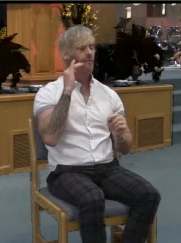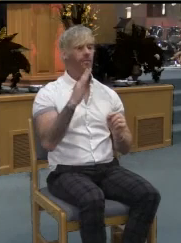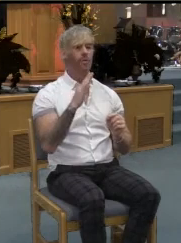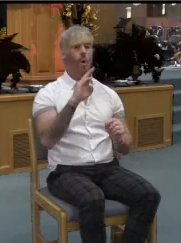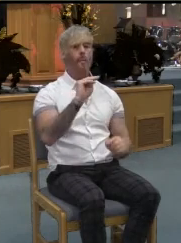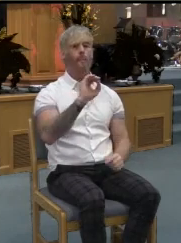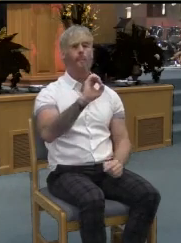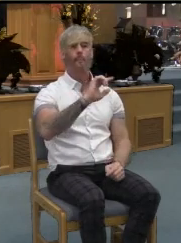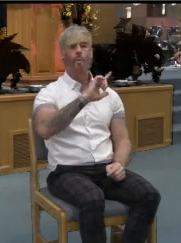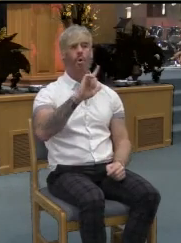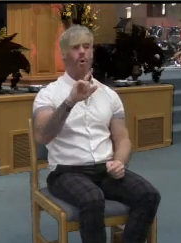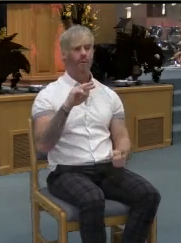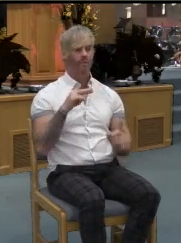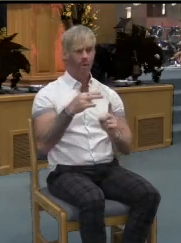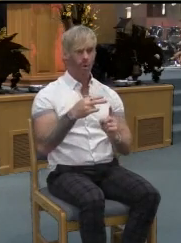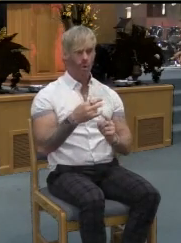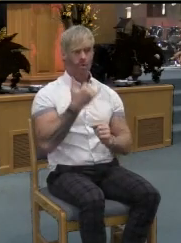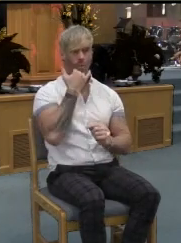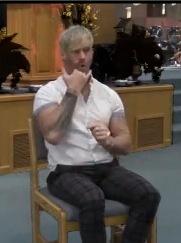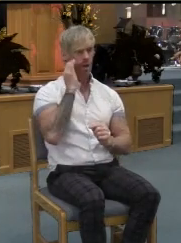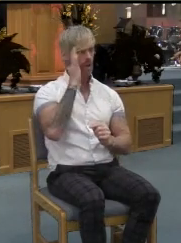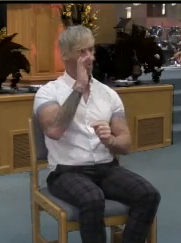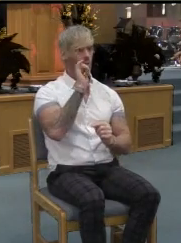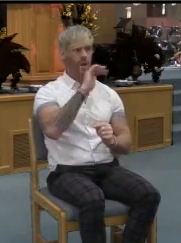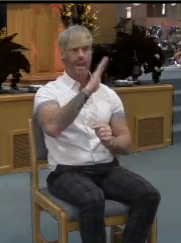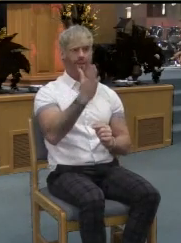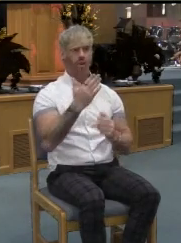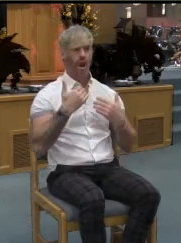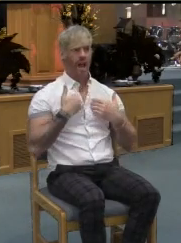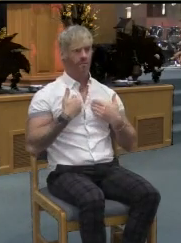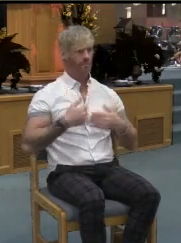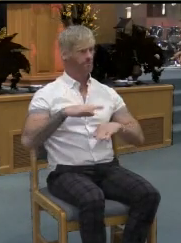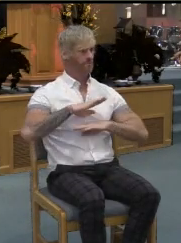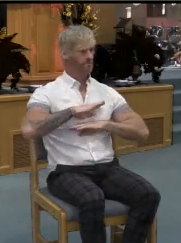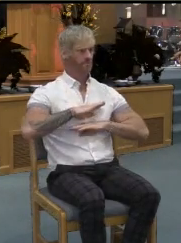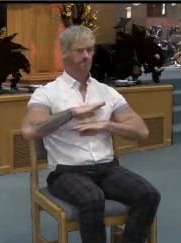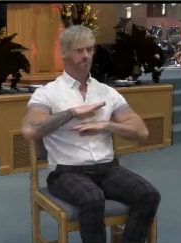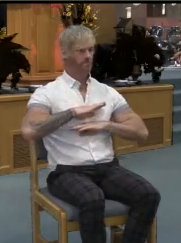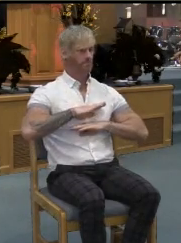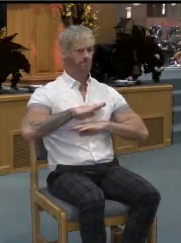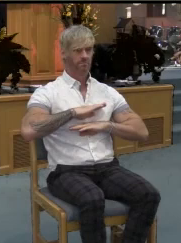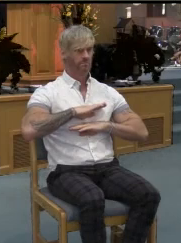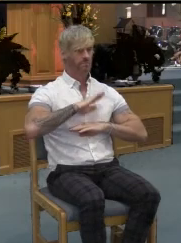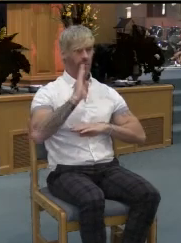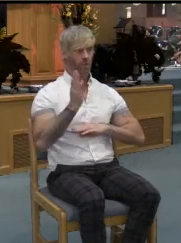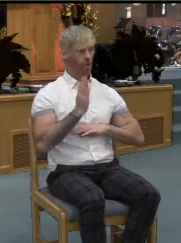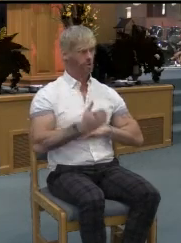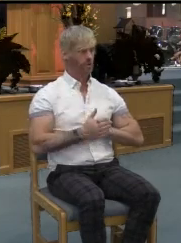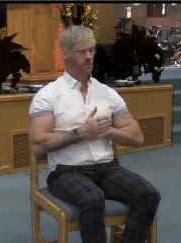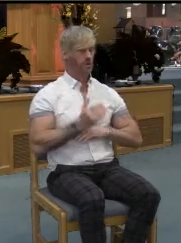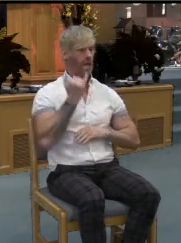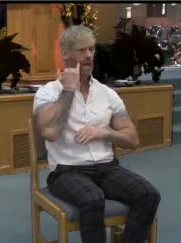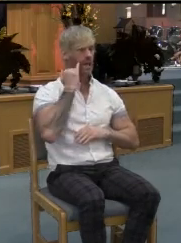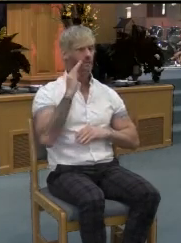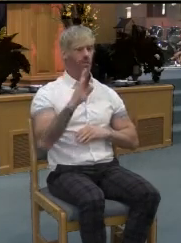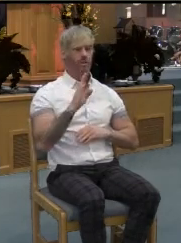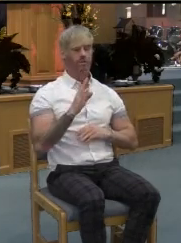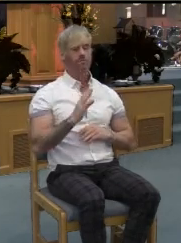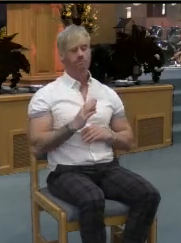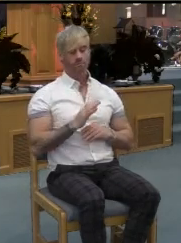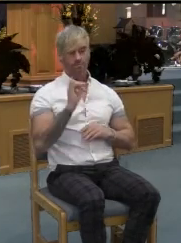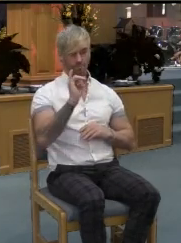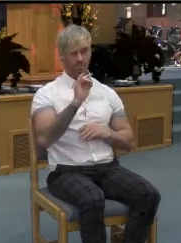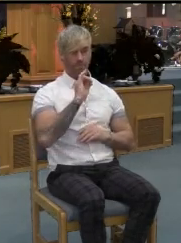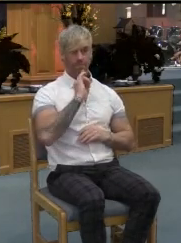will never have contentment and security. Are you with me? If your worldview is wrong. So